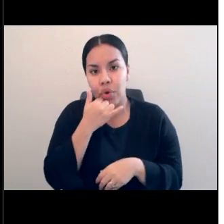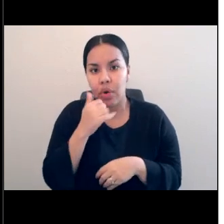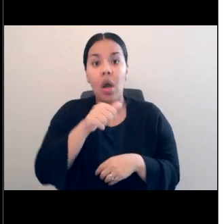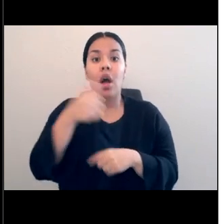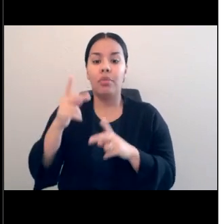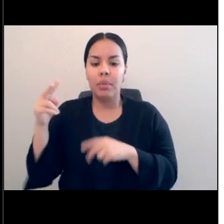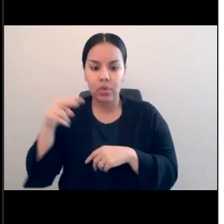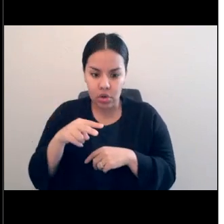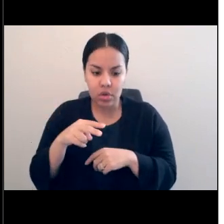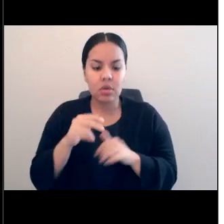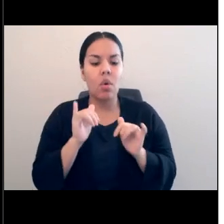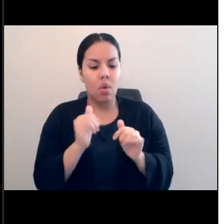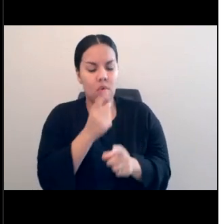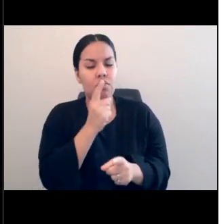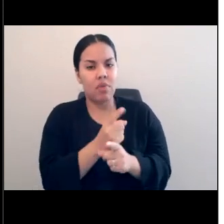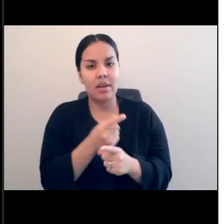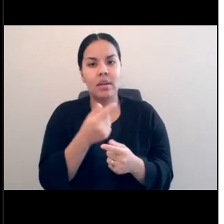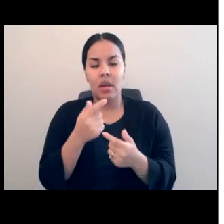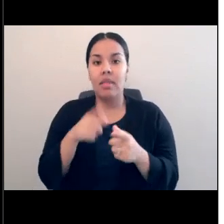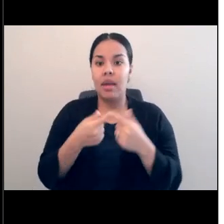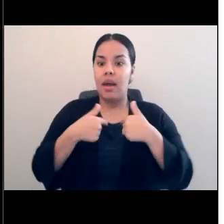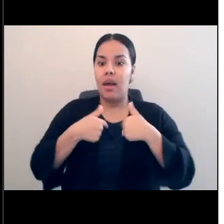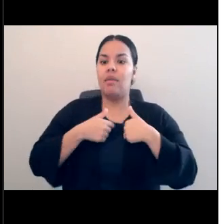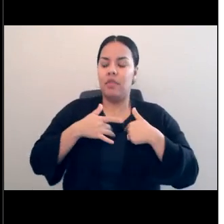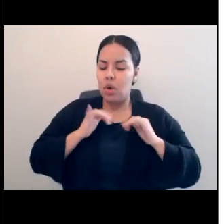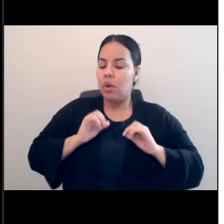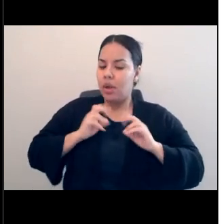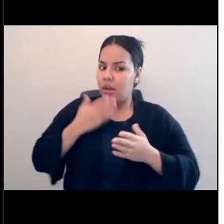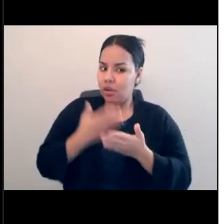I'm not alone in thinking this.